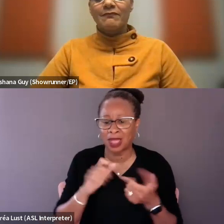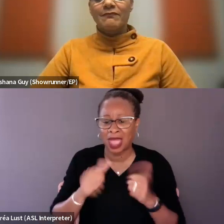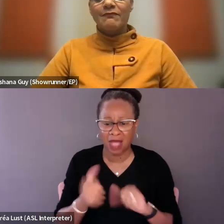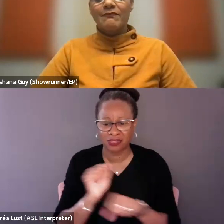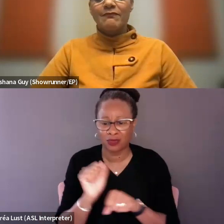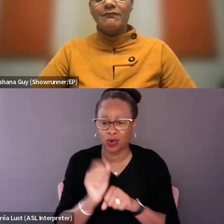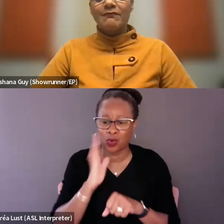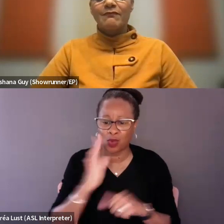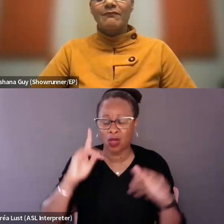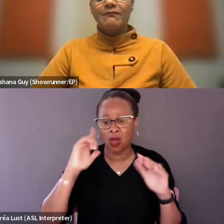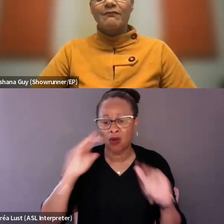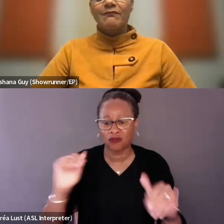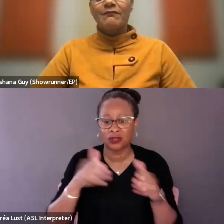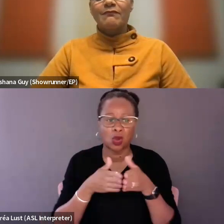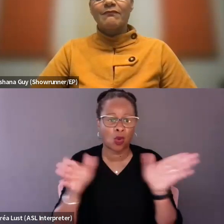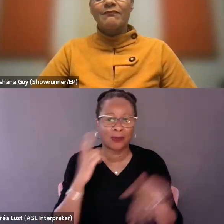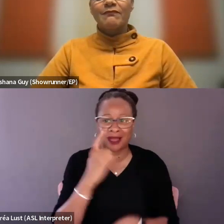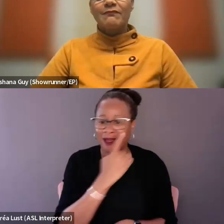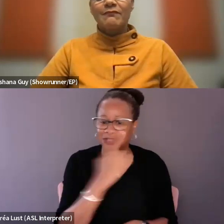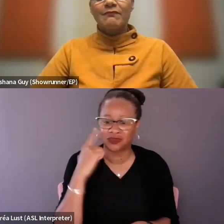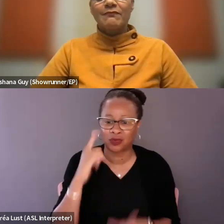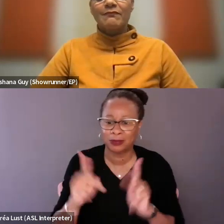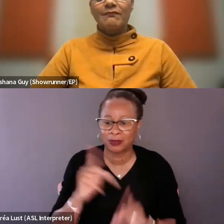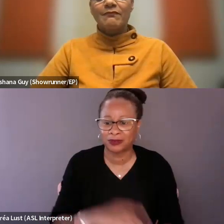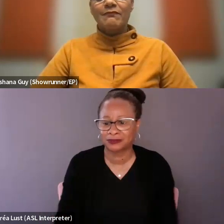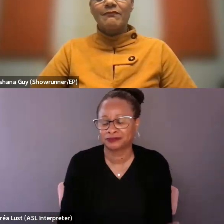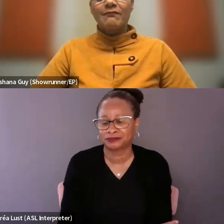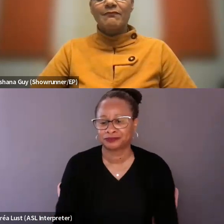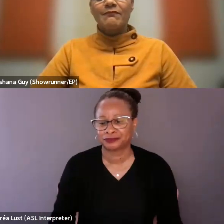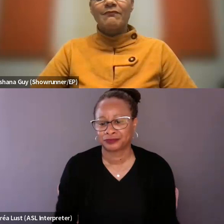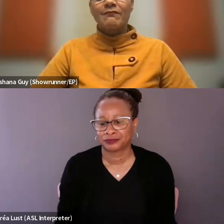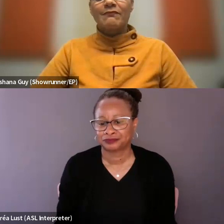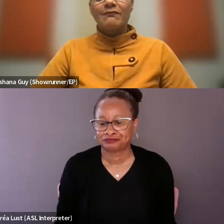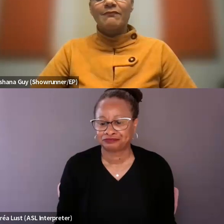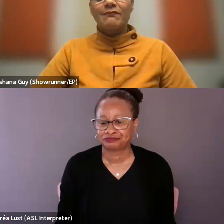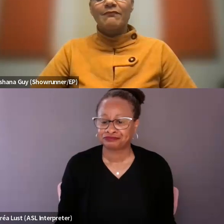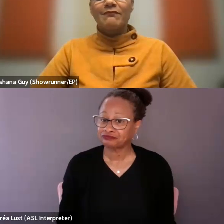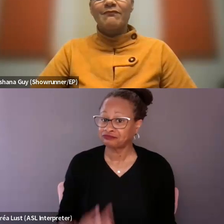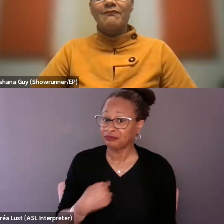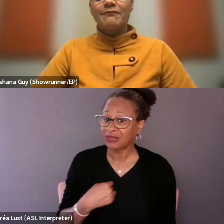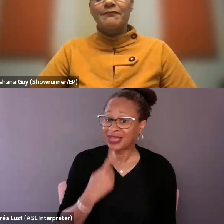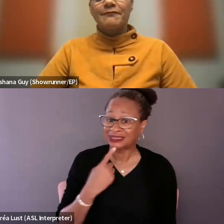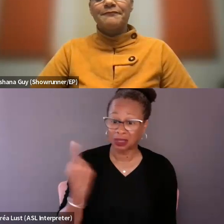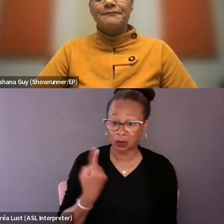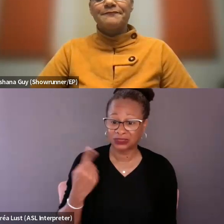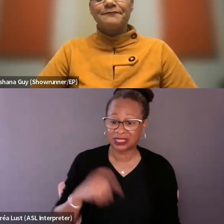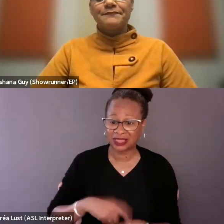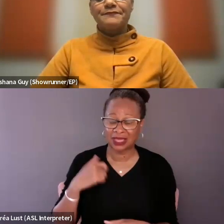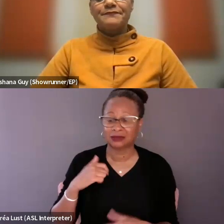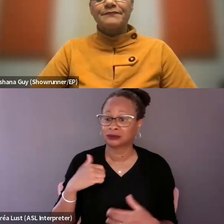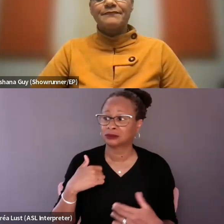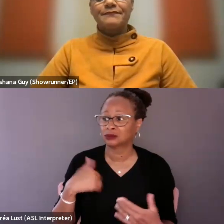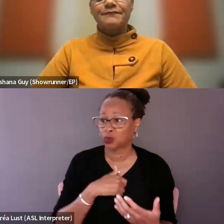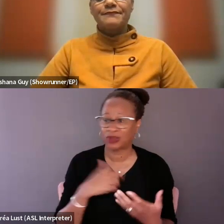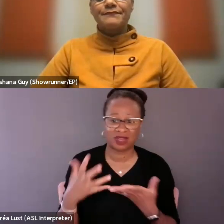will hopefully open people's eyes? Yeah, I say all the time that we've all been collectively